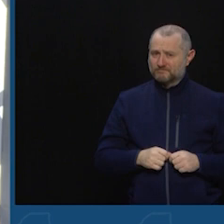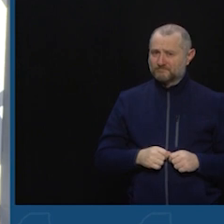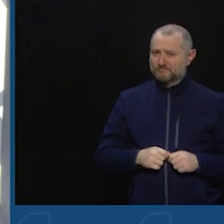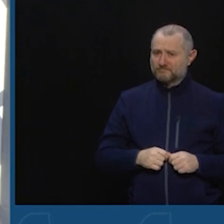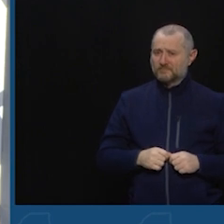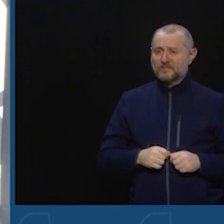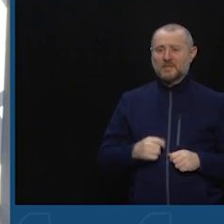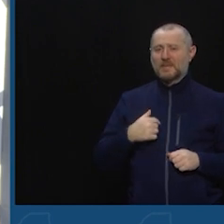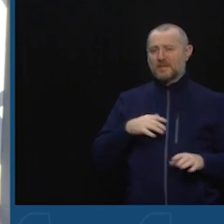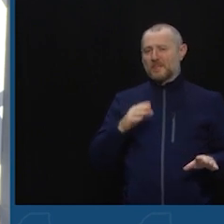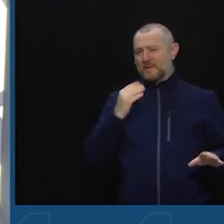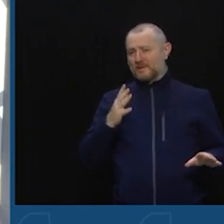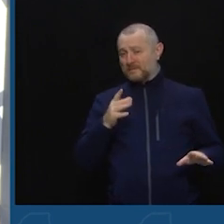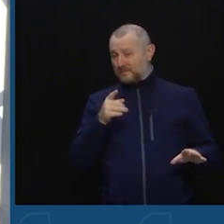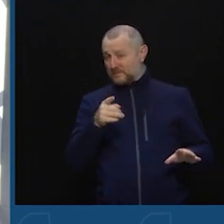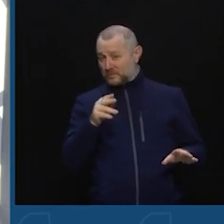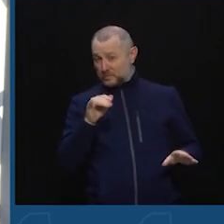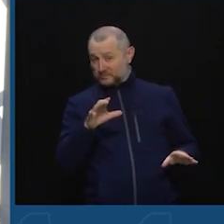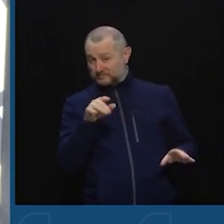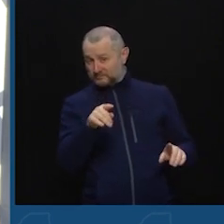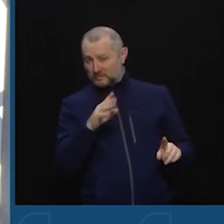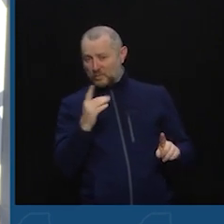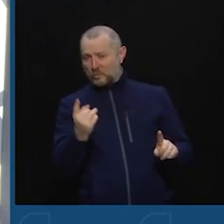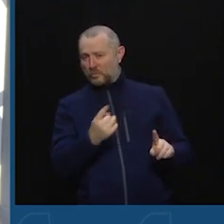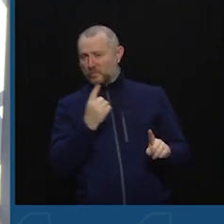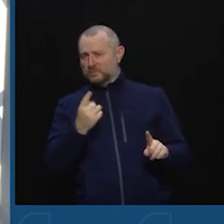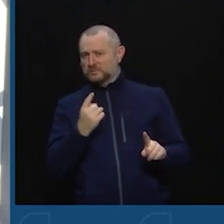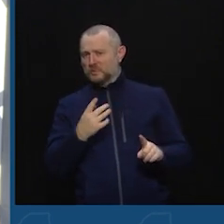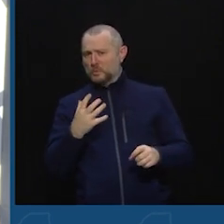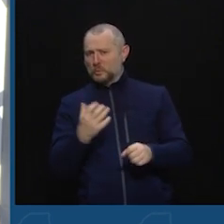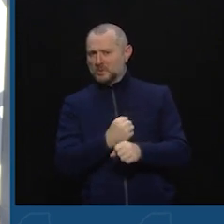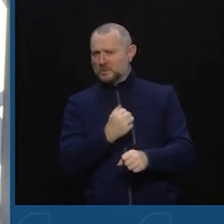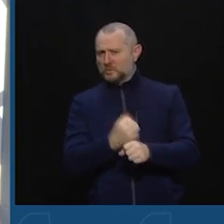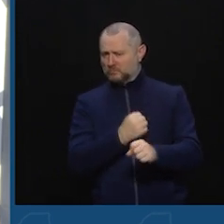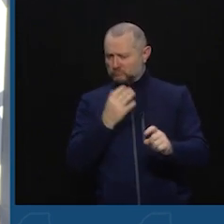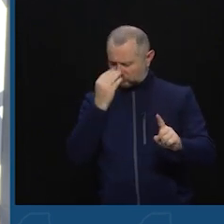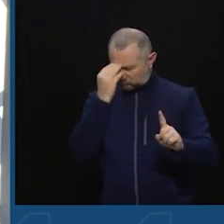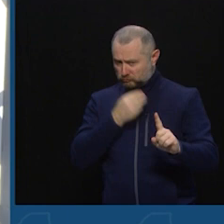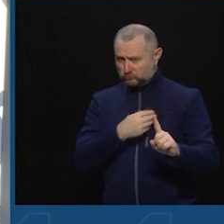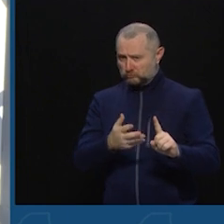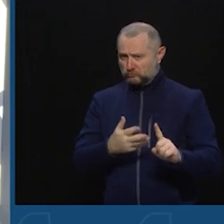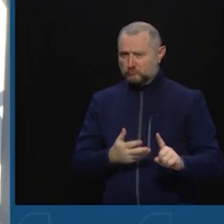New York City. You will lose. You will lose.